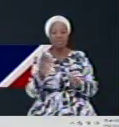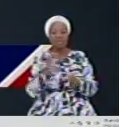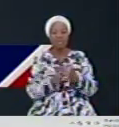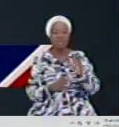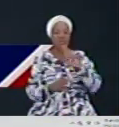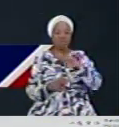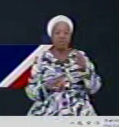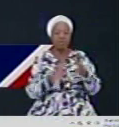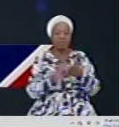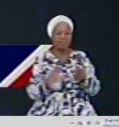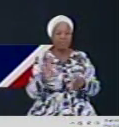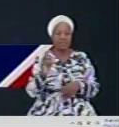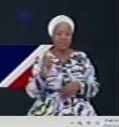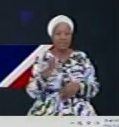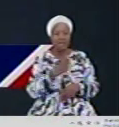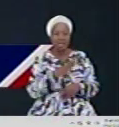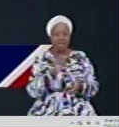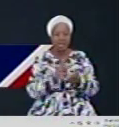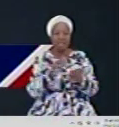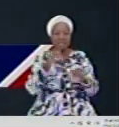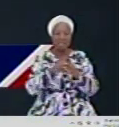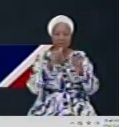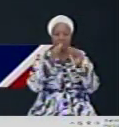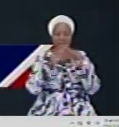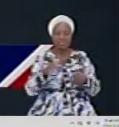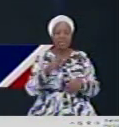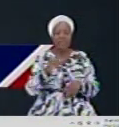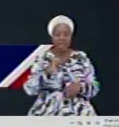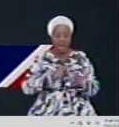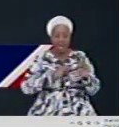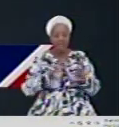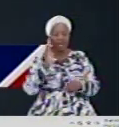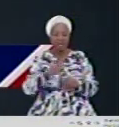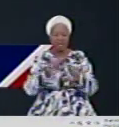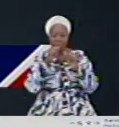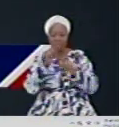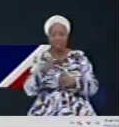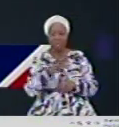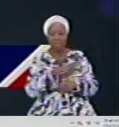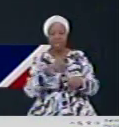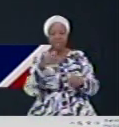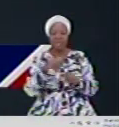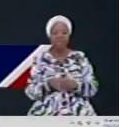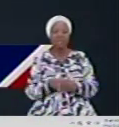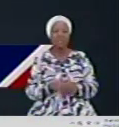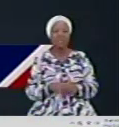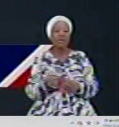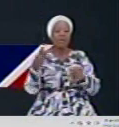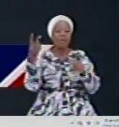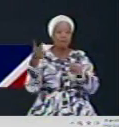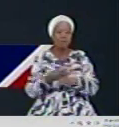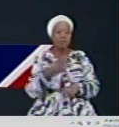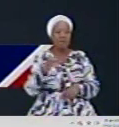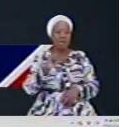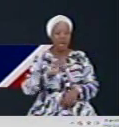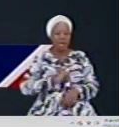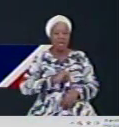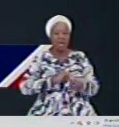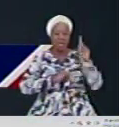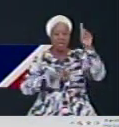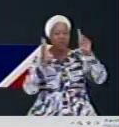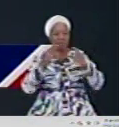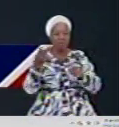blessing I will bless thee. And in multiplying, I will multiply thy seed as